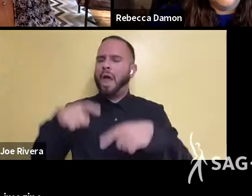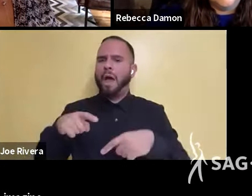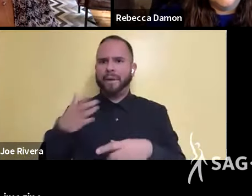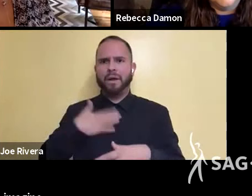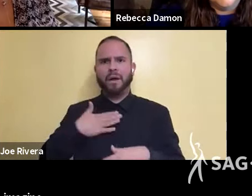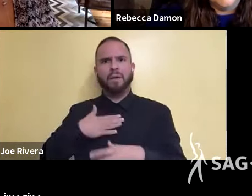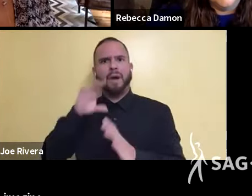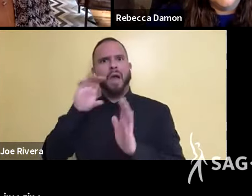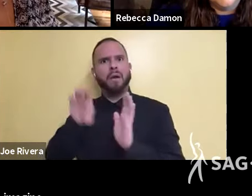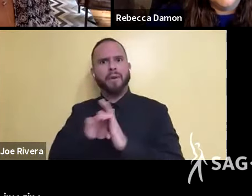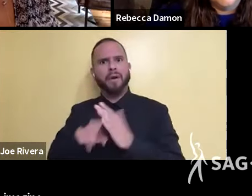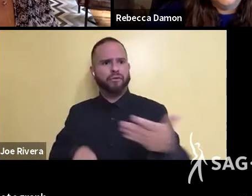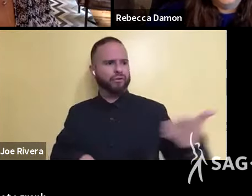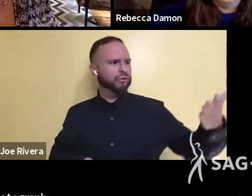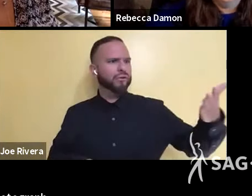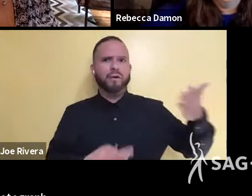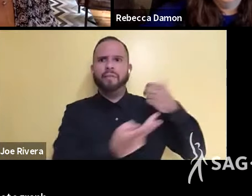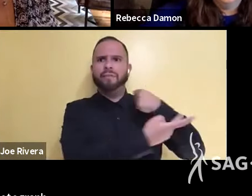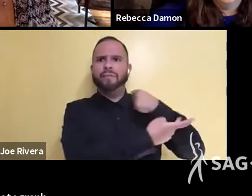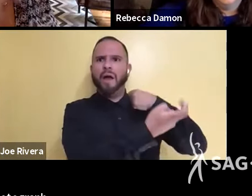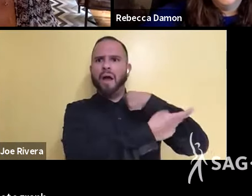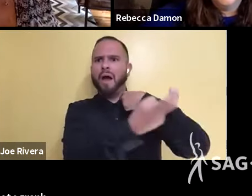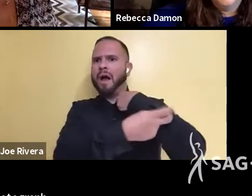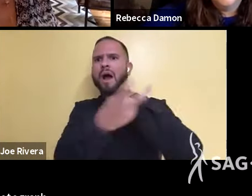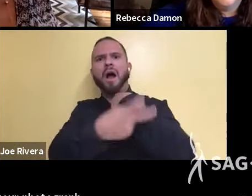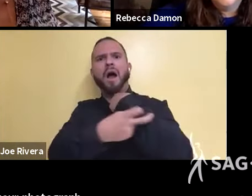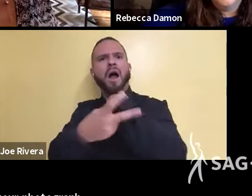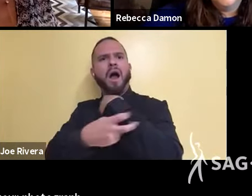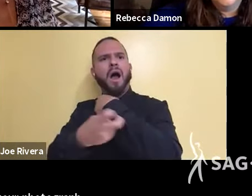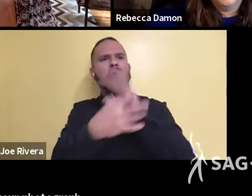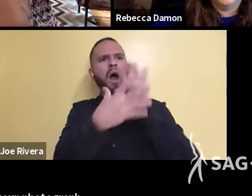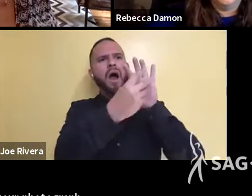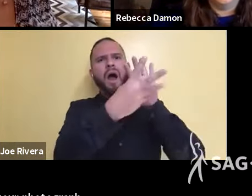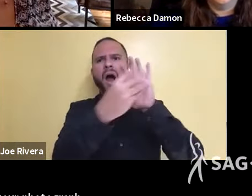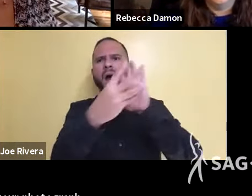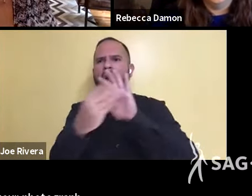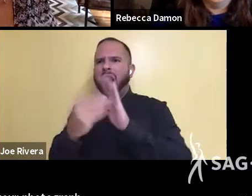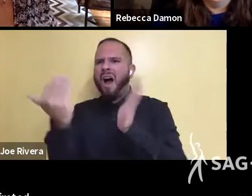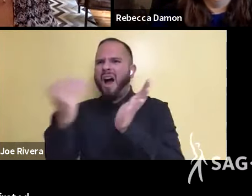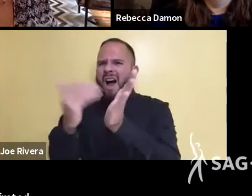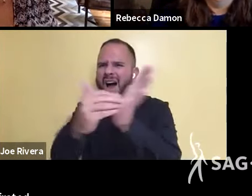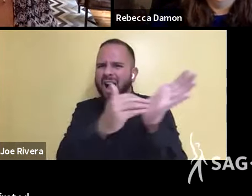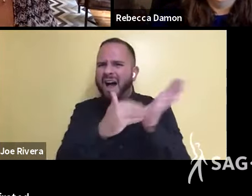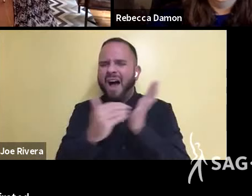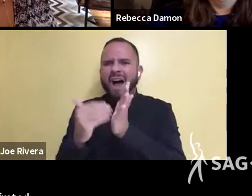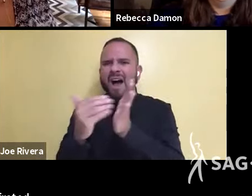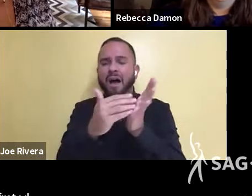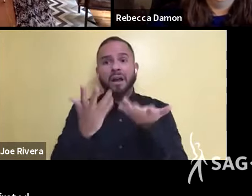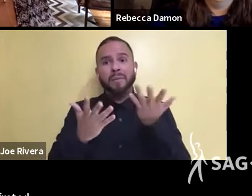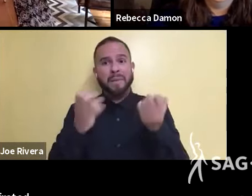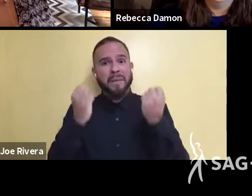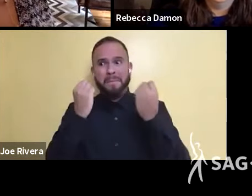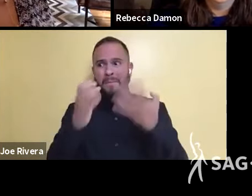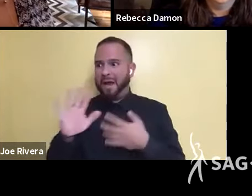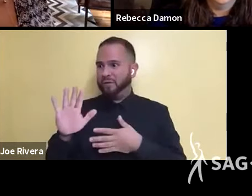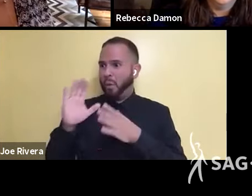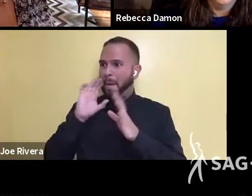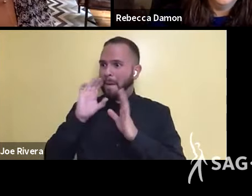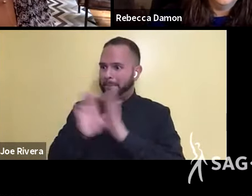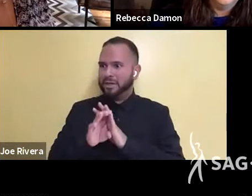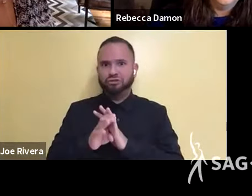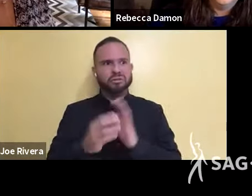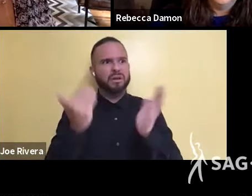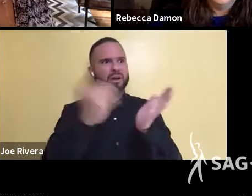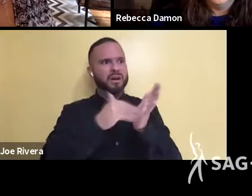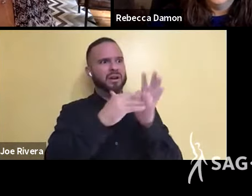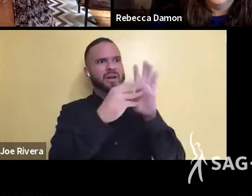being pirated so many times over, and you might have a lot of photographs that are infringed in this manner. Can you imagine trying